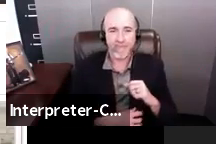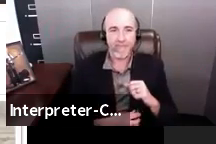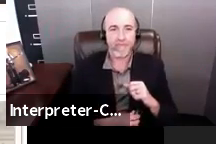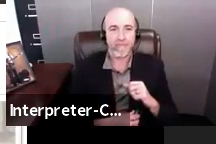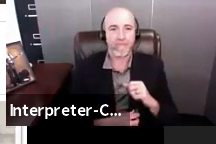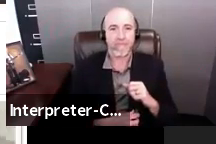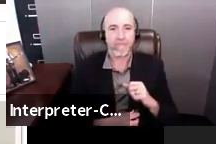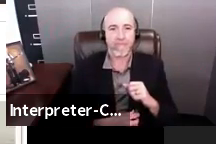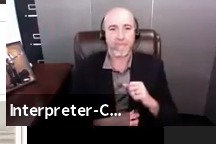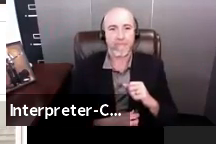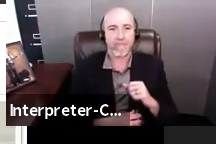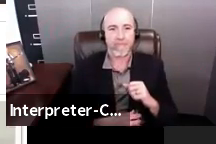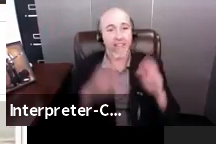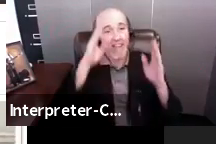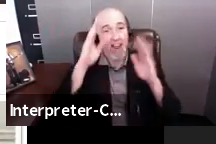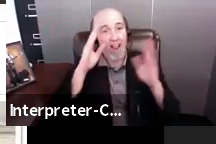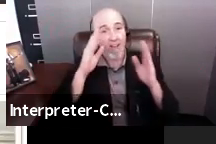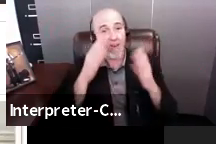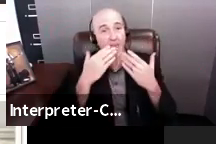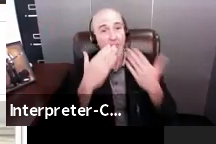Hello, my name is John Gillis.